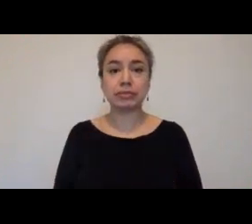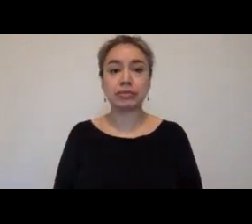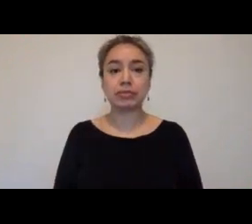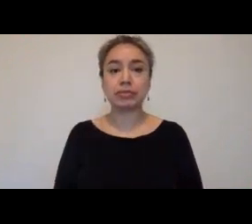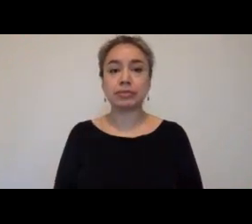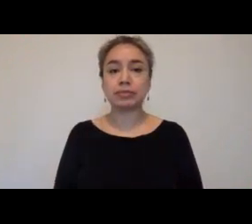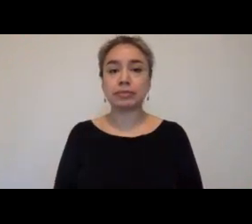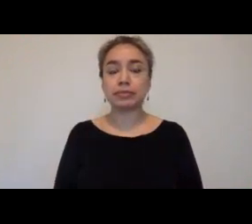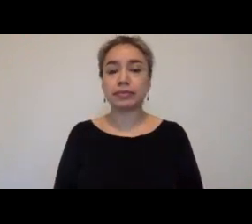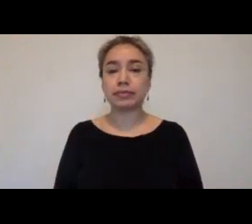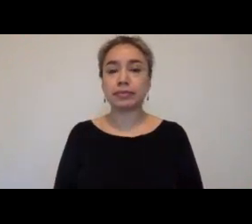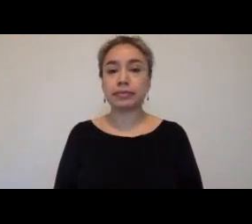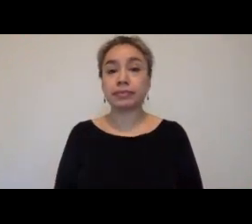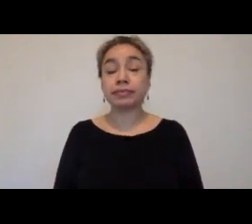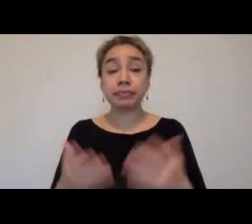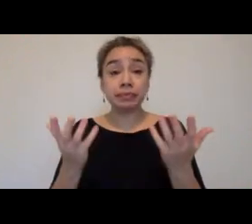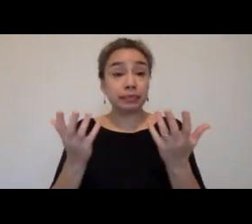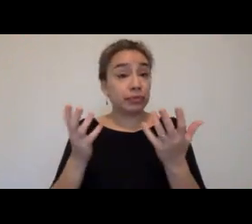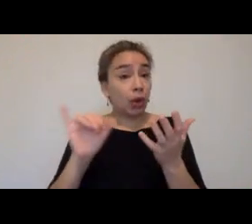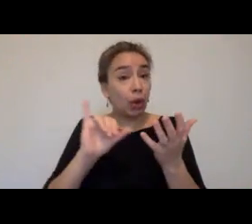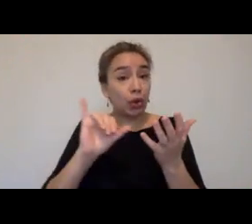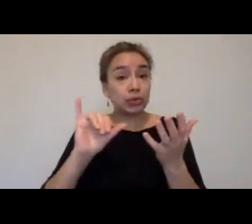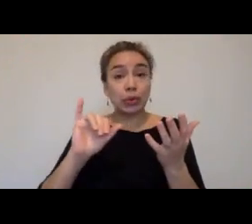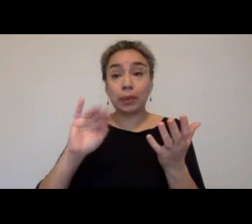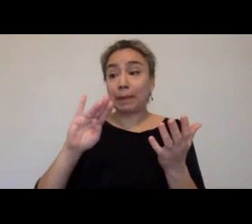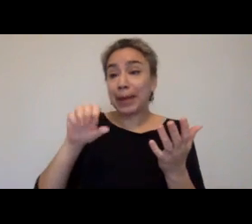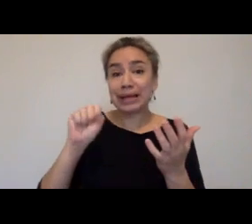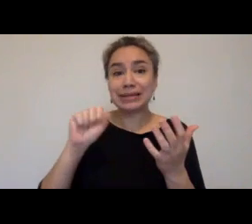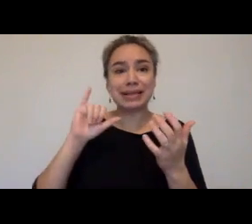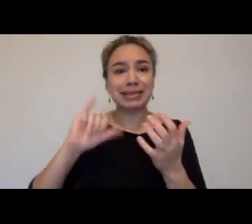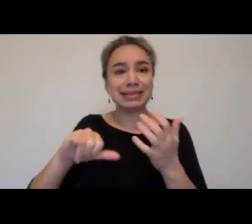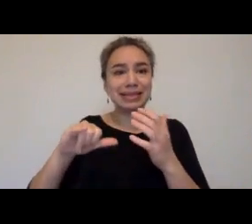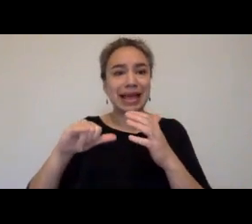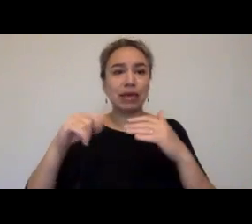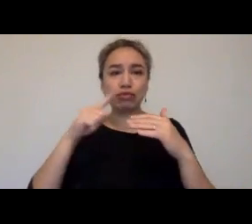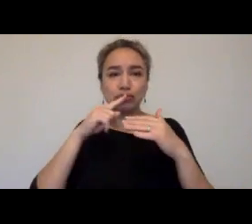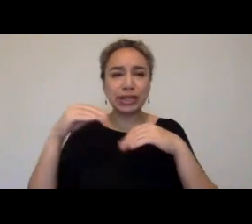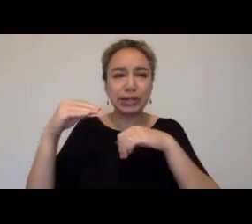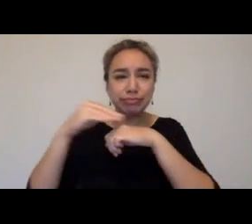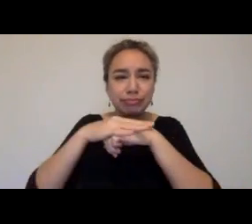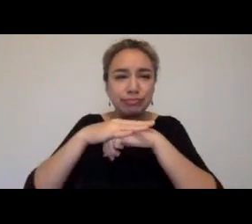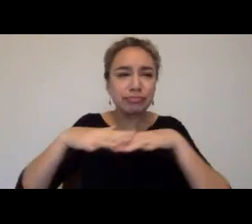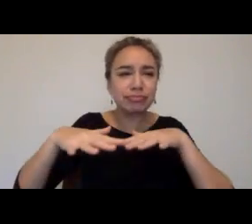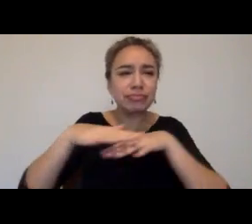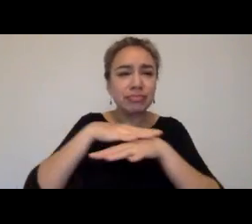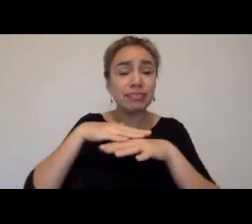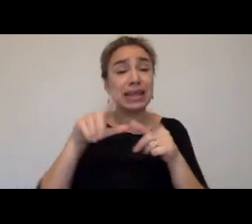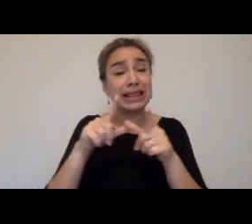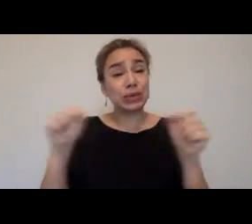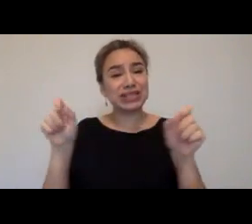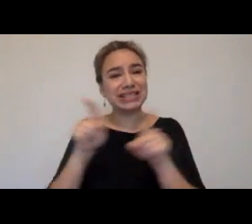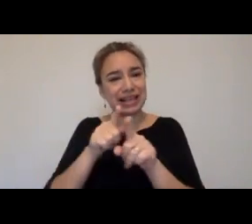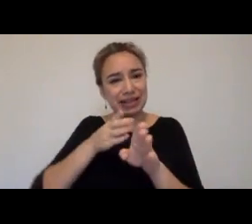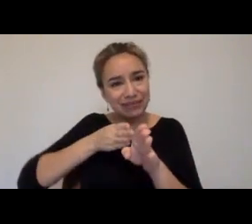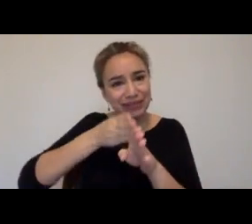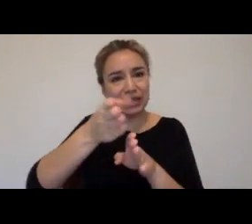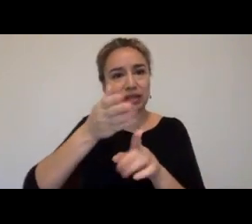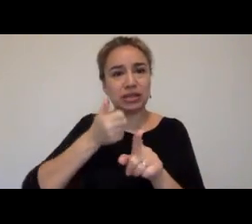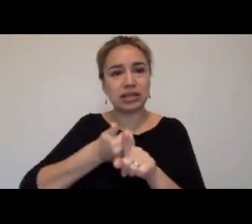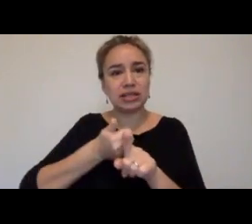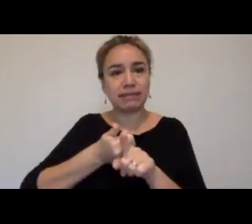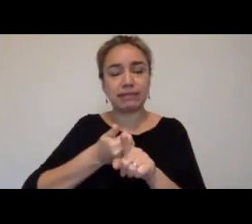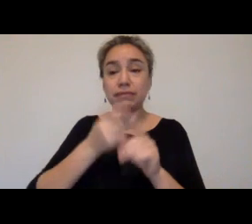But then there's also these biases that permeate linguistics as an entire field. So for example, research in